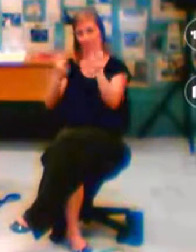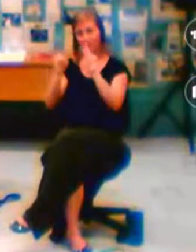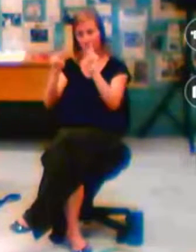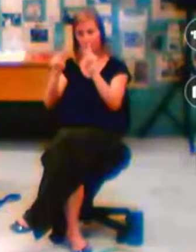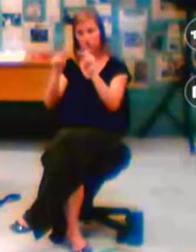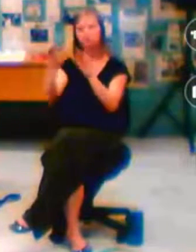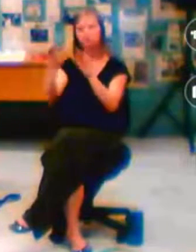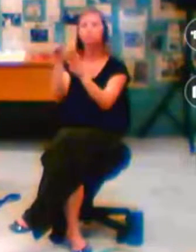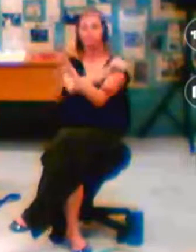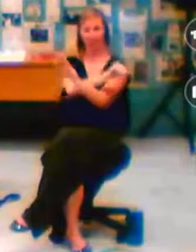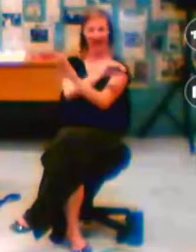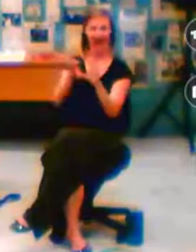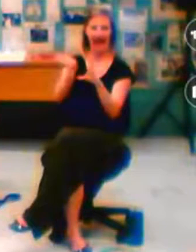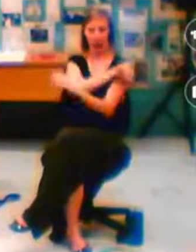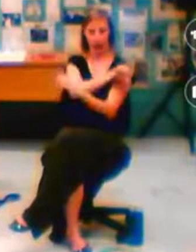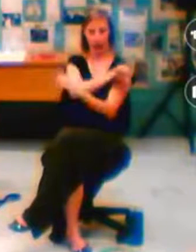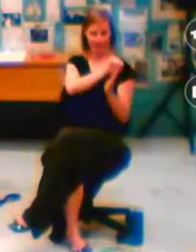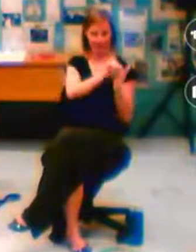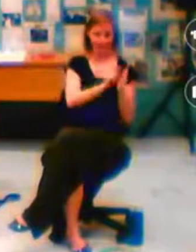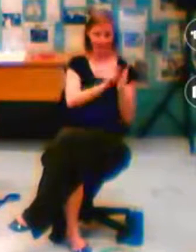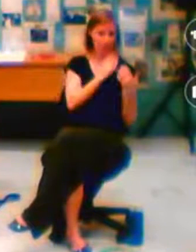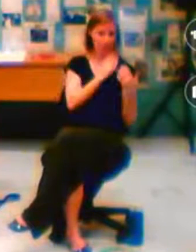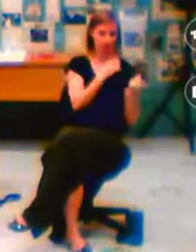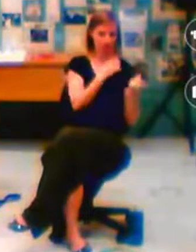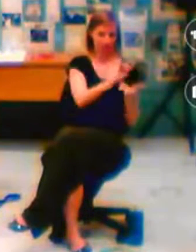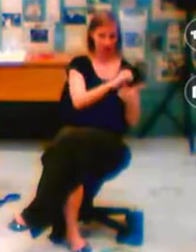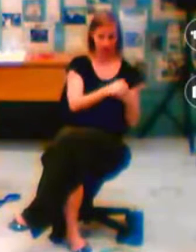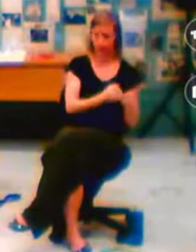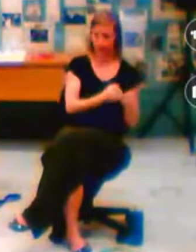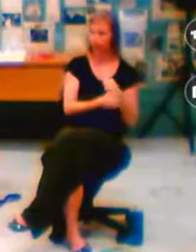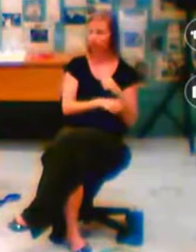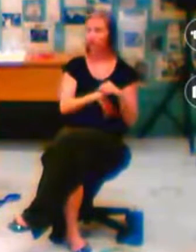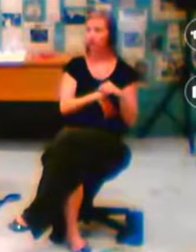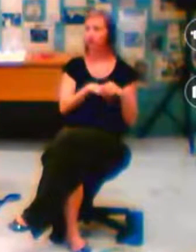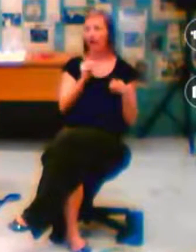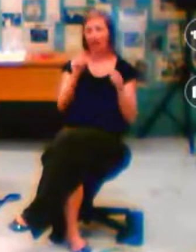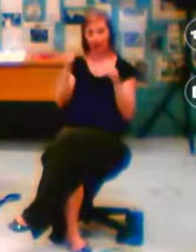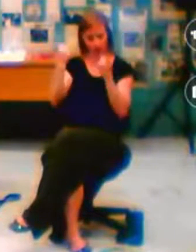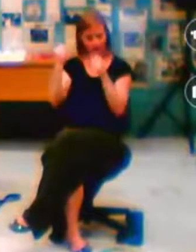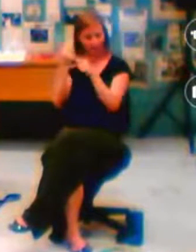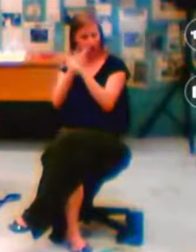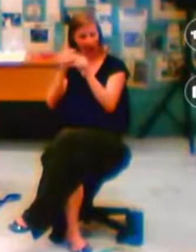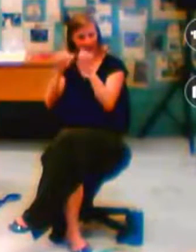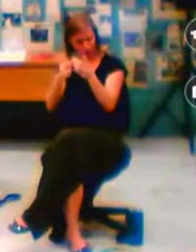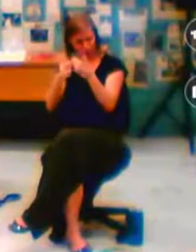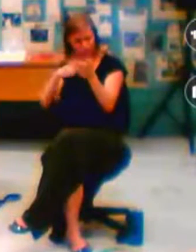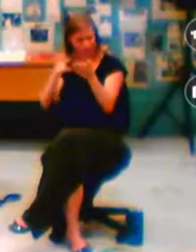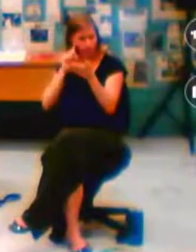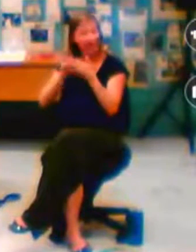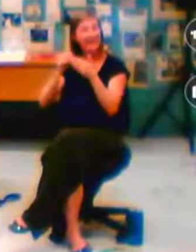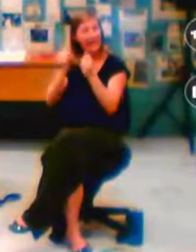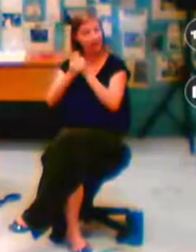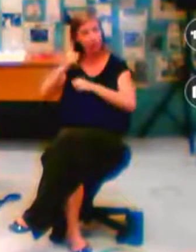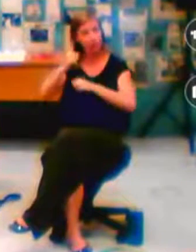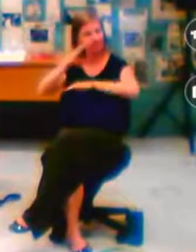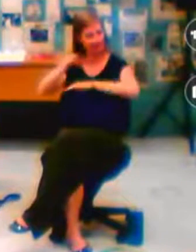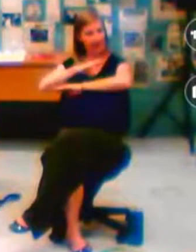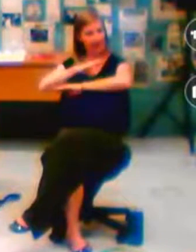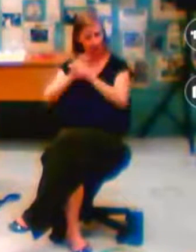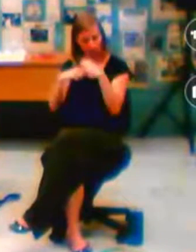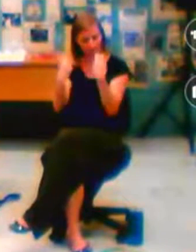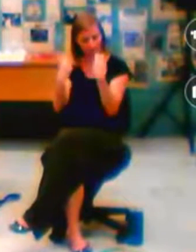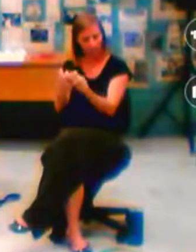second was that actually, if you think, because of where it's located, over 40% of the population went out of state for health